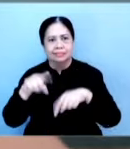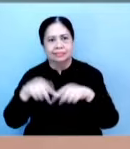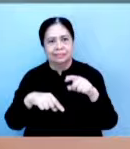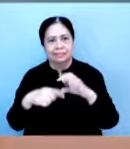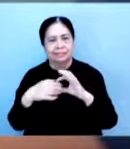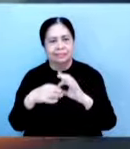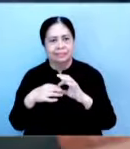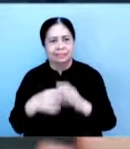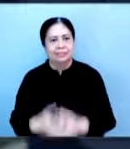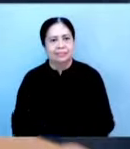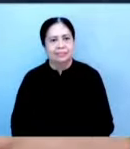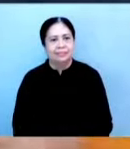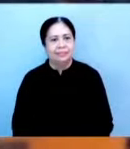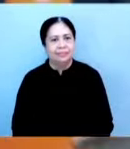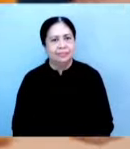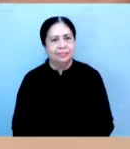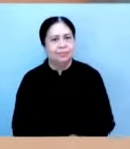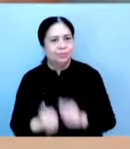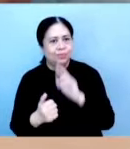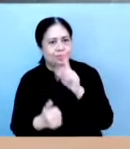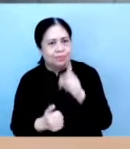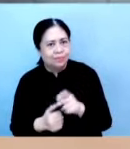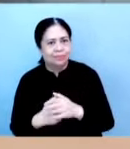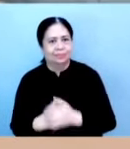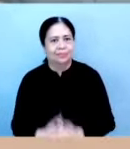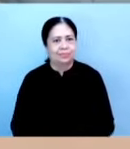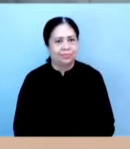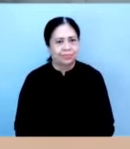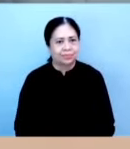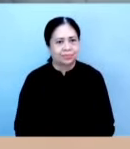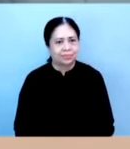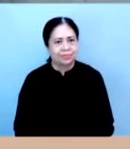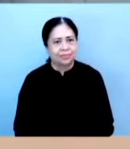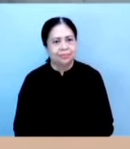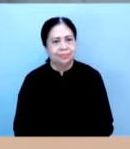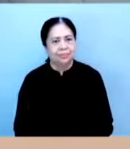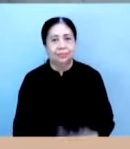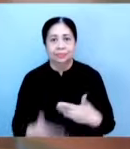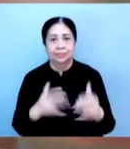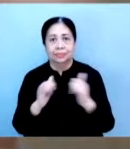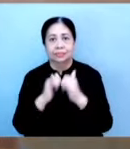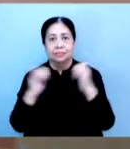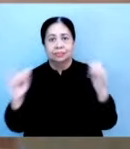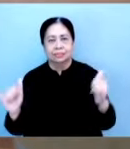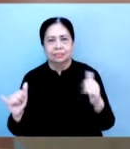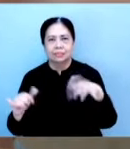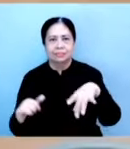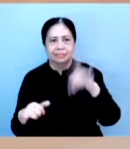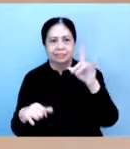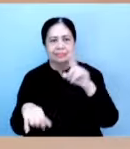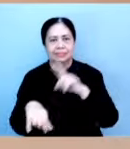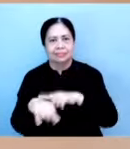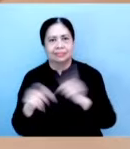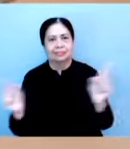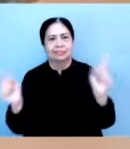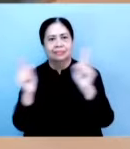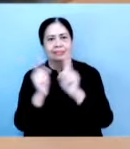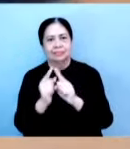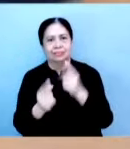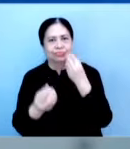ang Kuys kumusta okay lang murag lang mas Lago We always find time to meet up for healthy